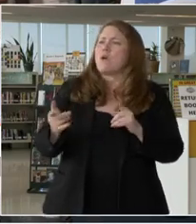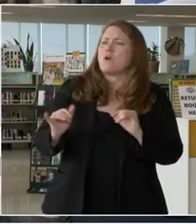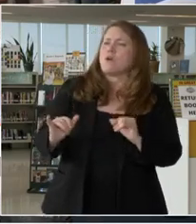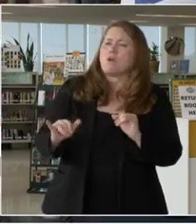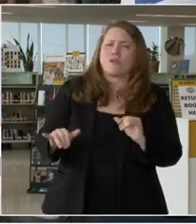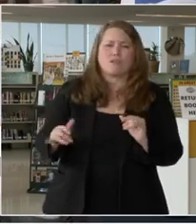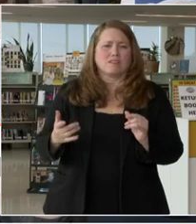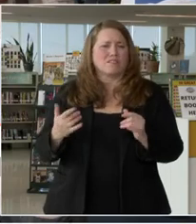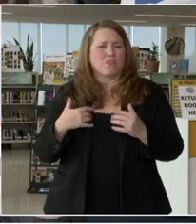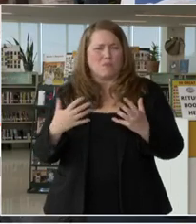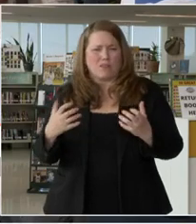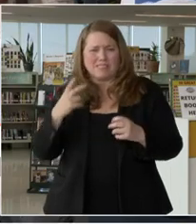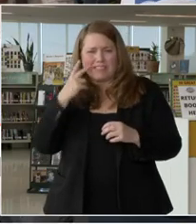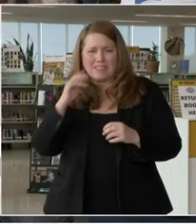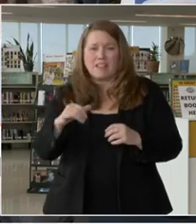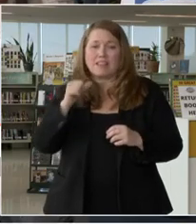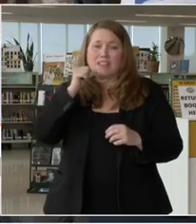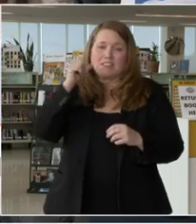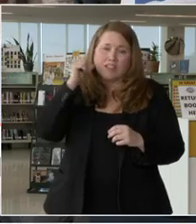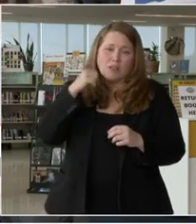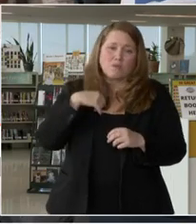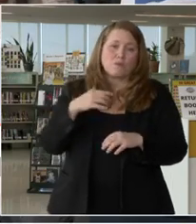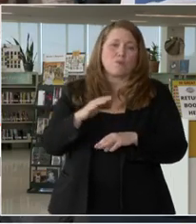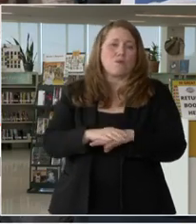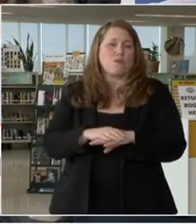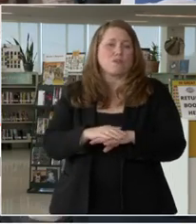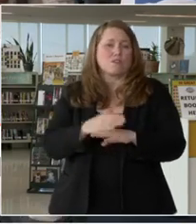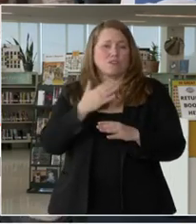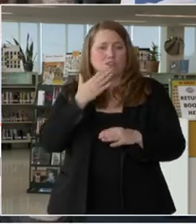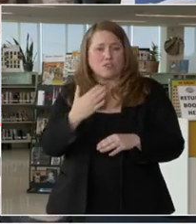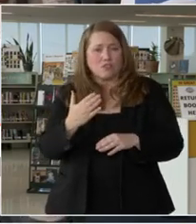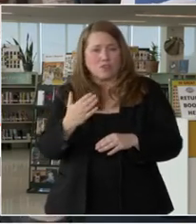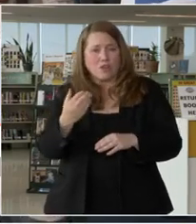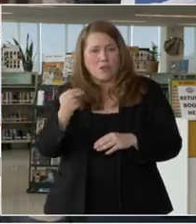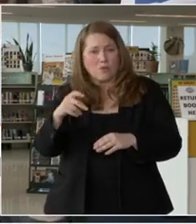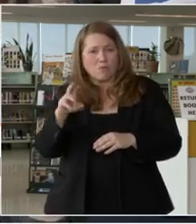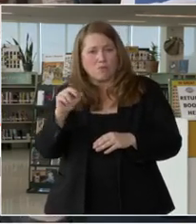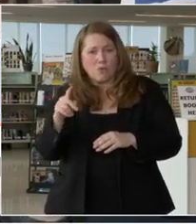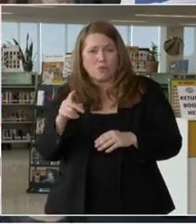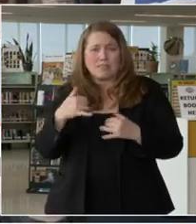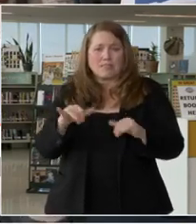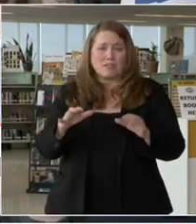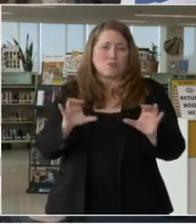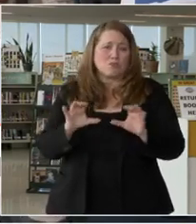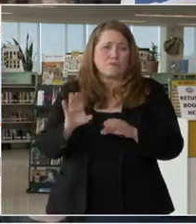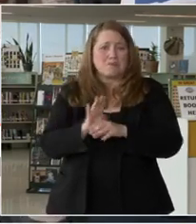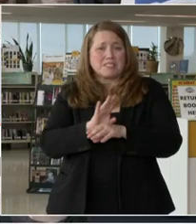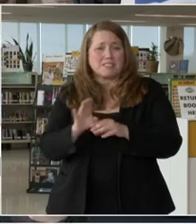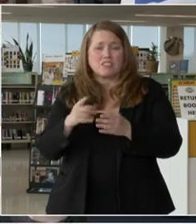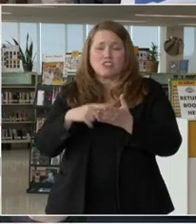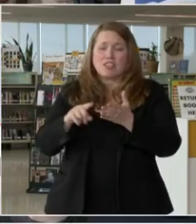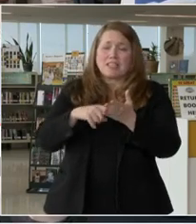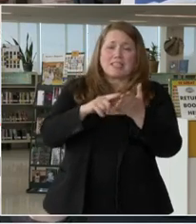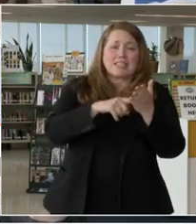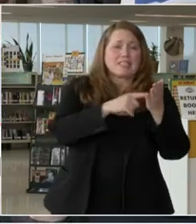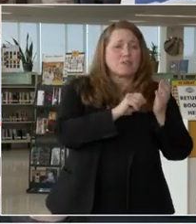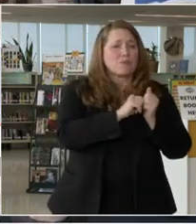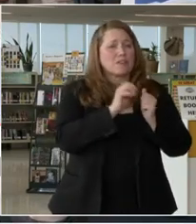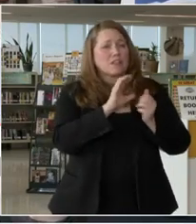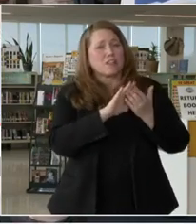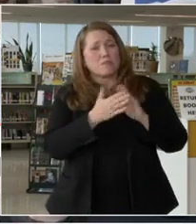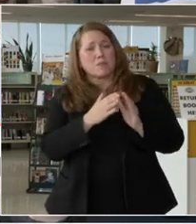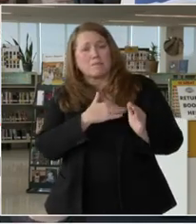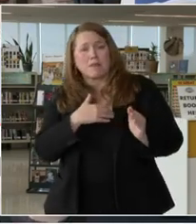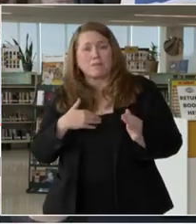been doing that. Yesterday when I was on Good Hope Road, they were out just doing business checks with community members across the street from the methadone